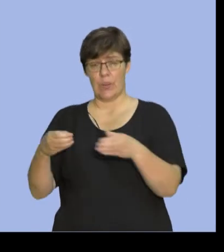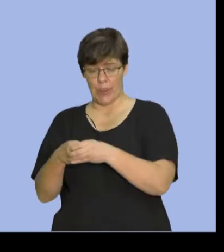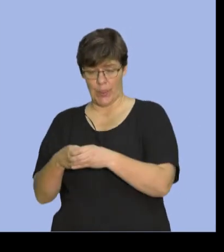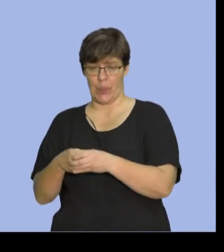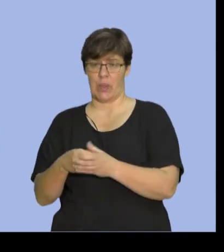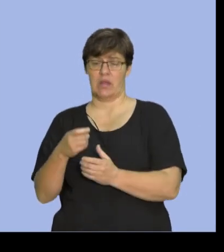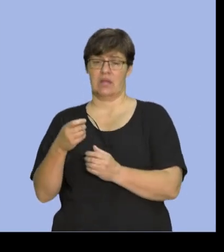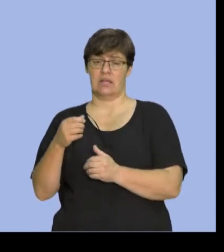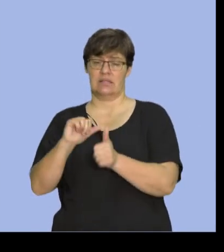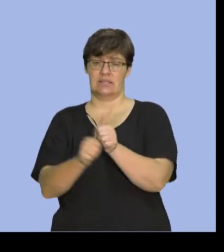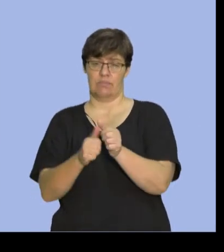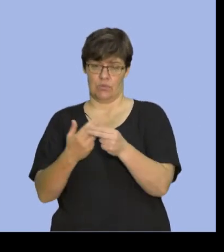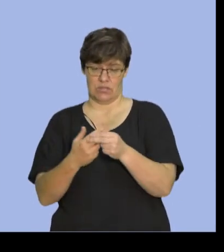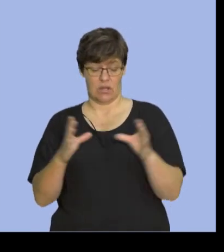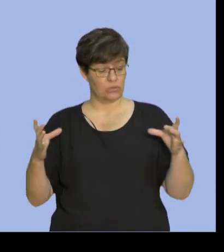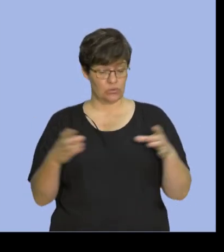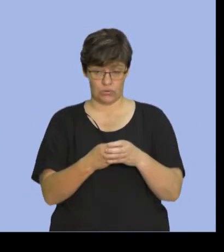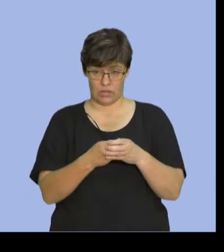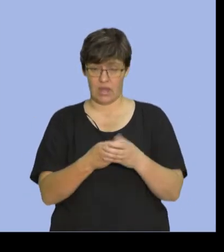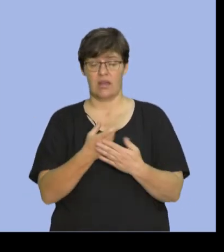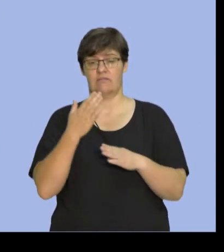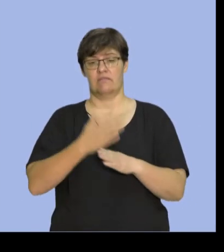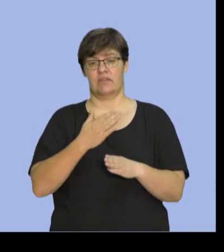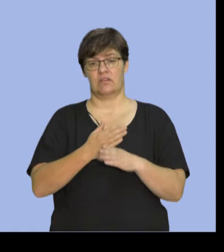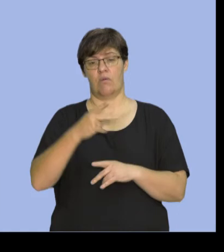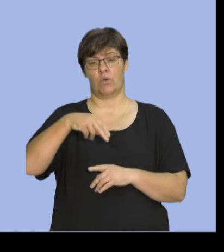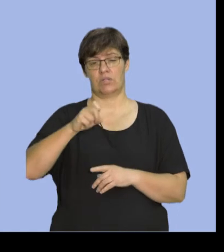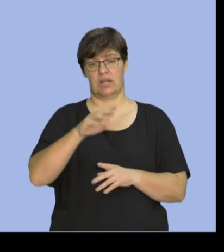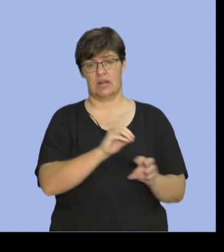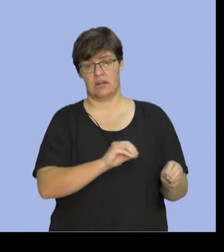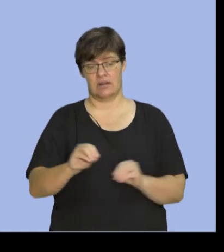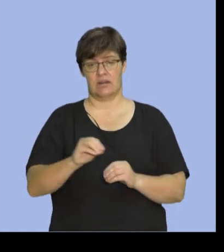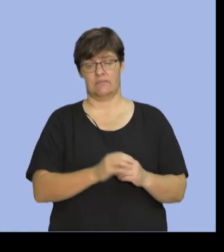these collectively carry out the function of protein synthesis.